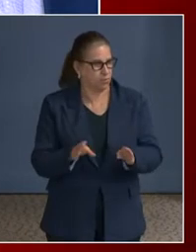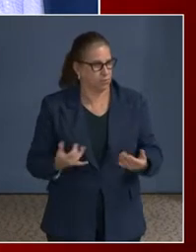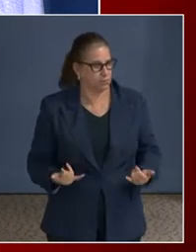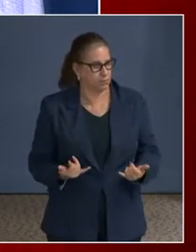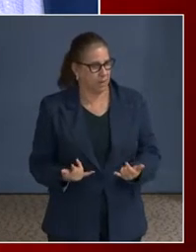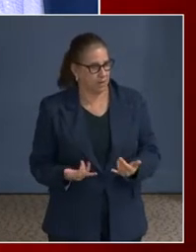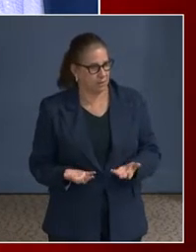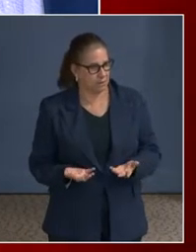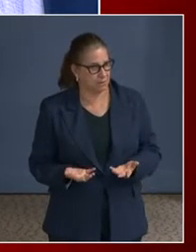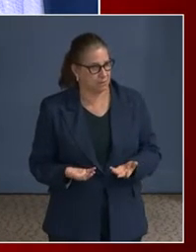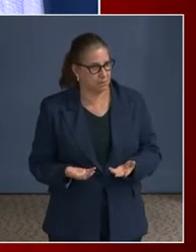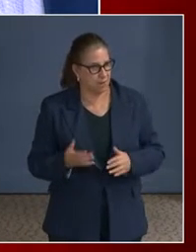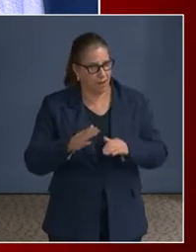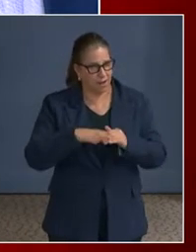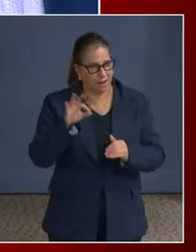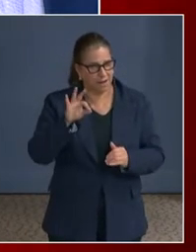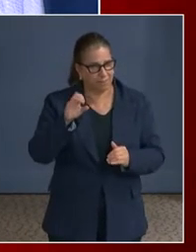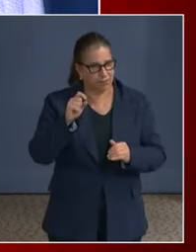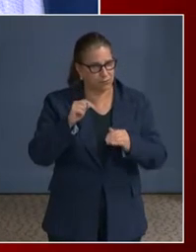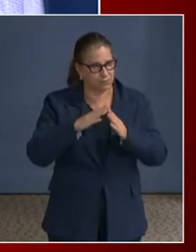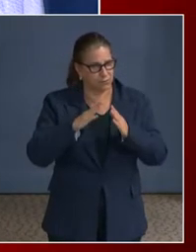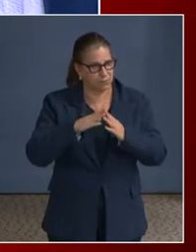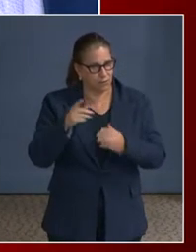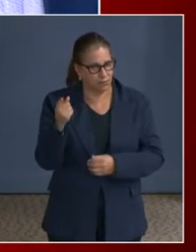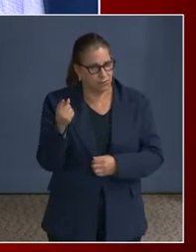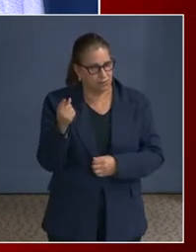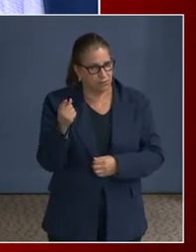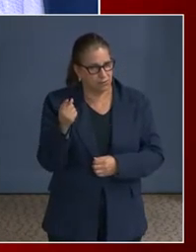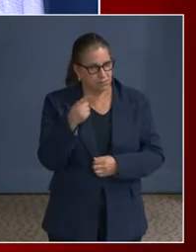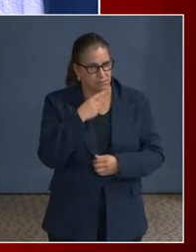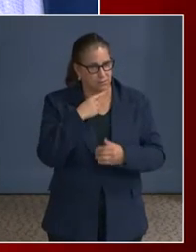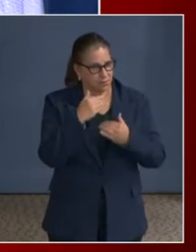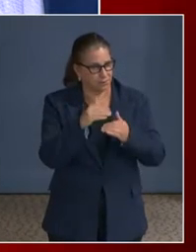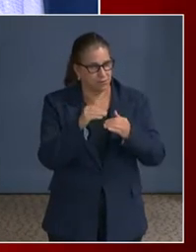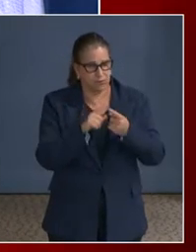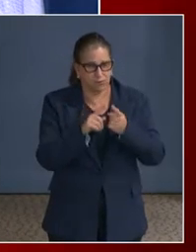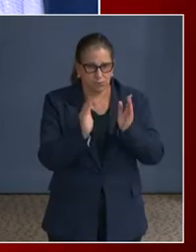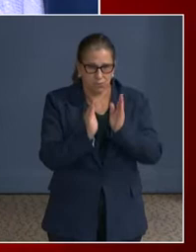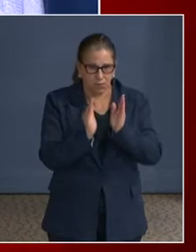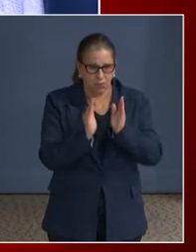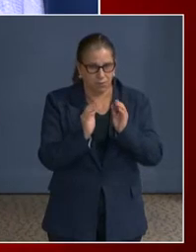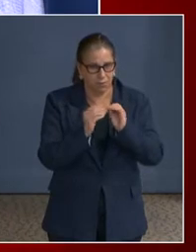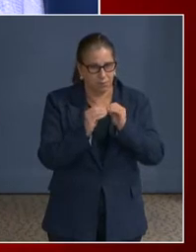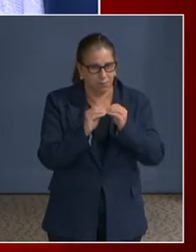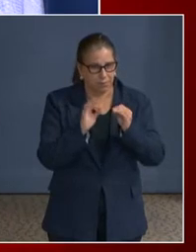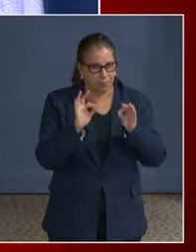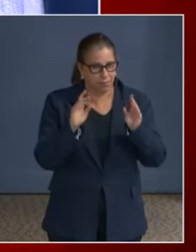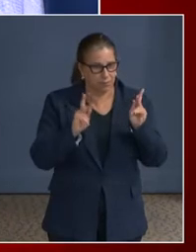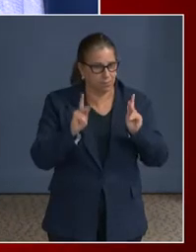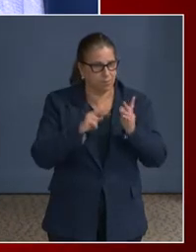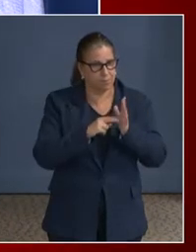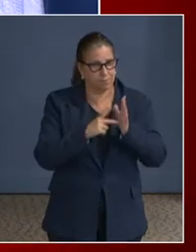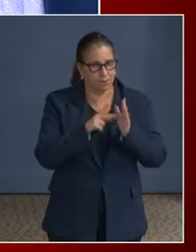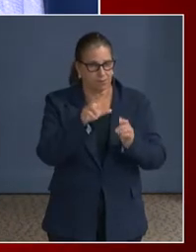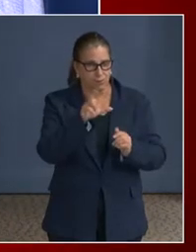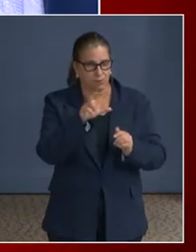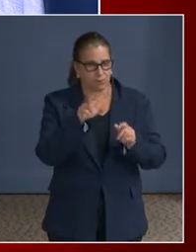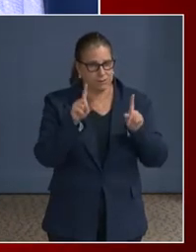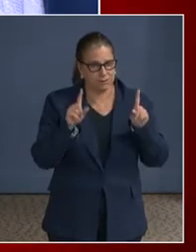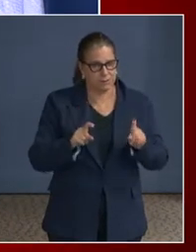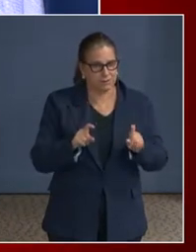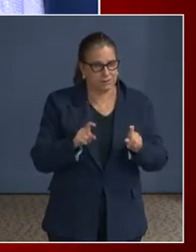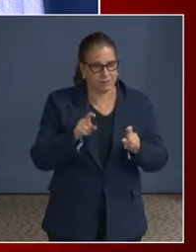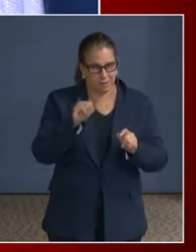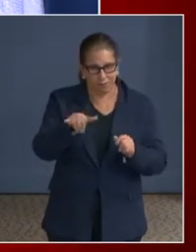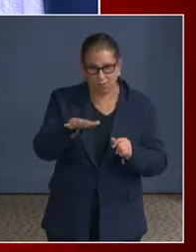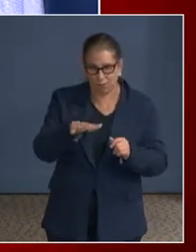limited to a smaller number of tests now to 300 tests per day, at least at that site. And so I'm wondering